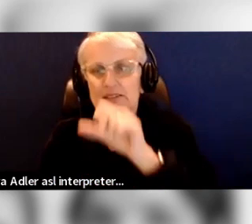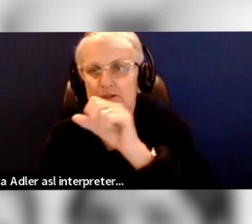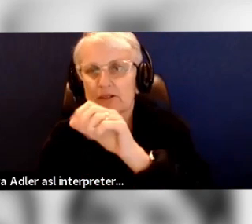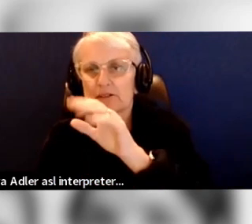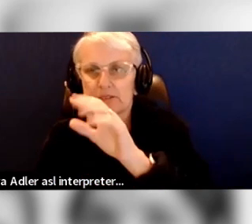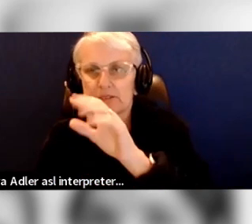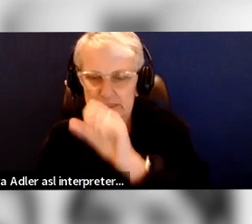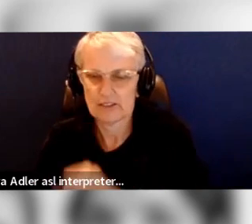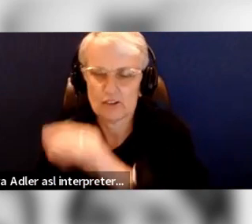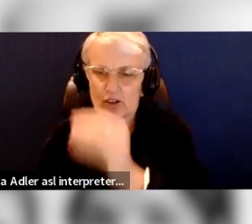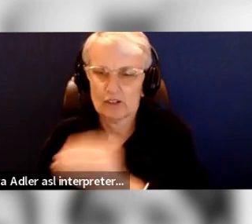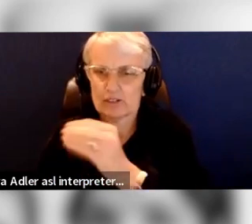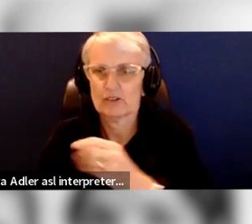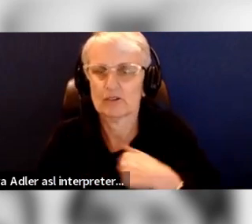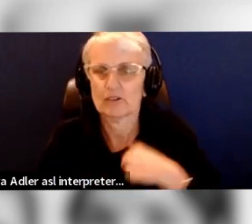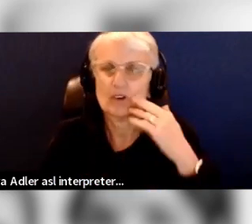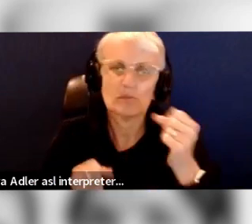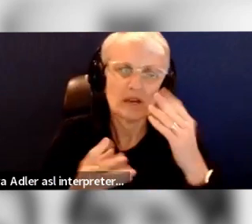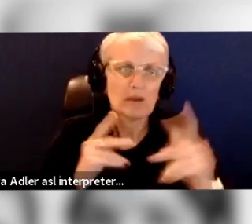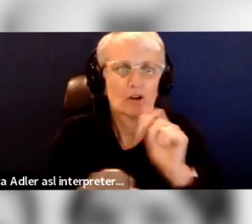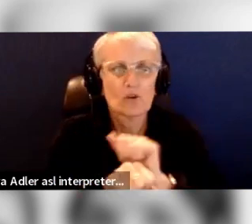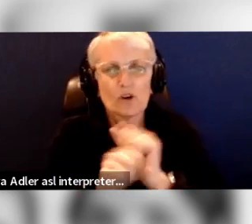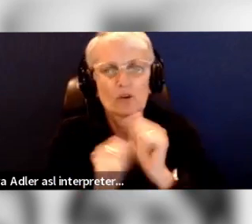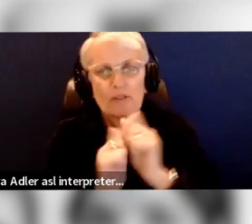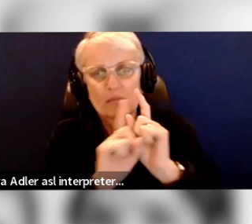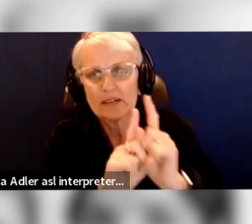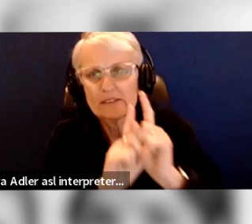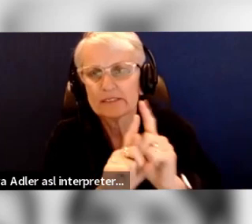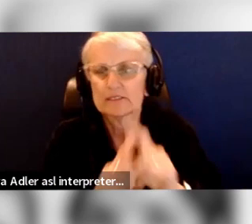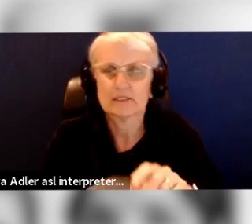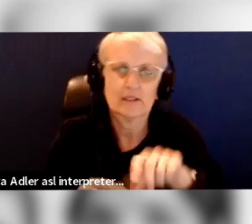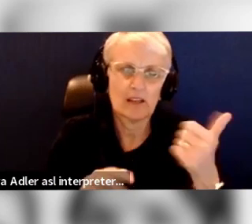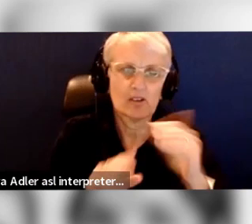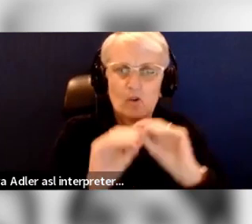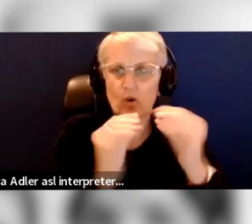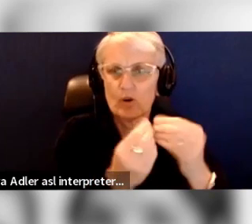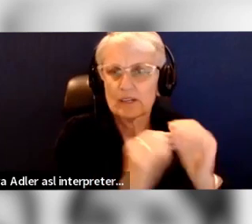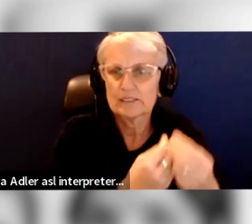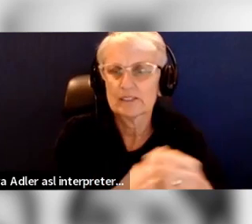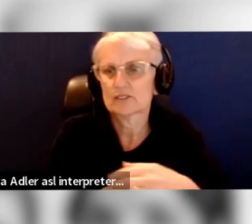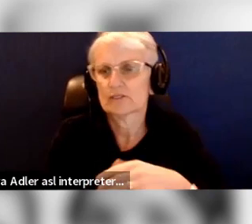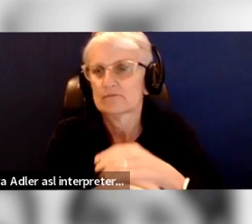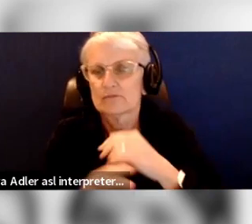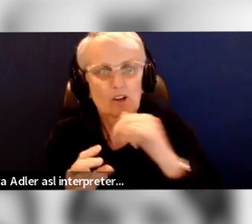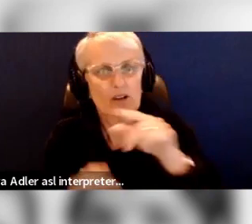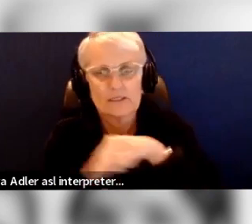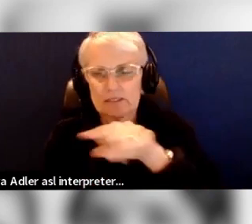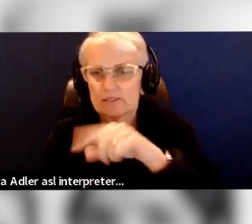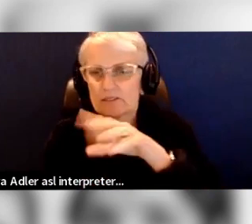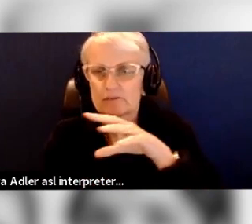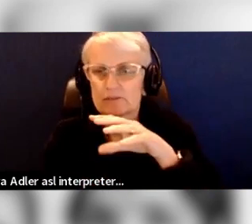of people are working with mentors and other organizations, freelancers that aren't in Southern Ontario or